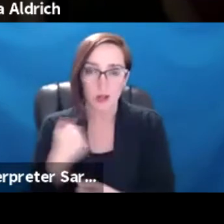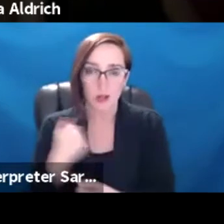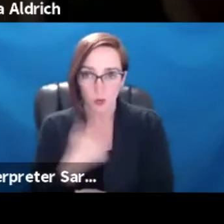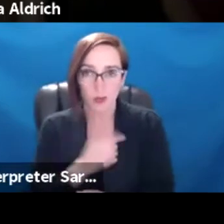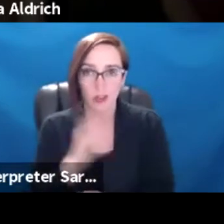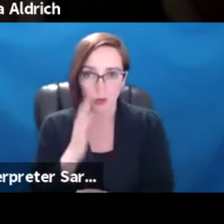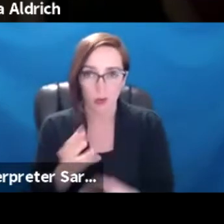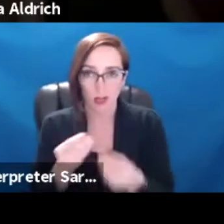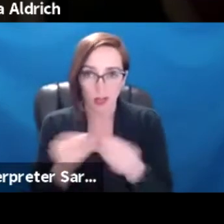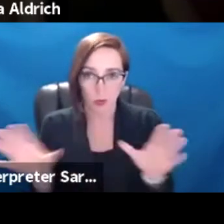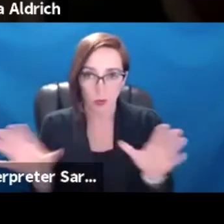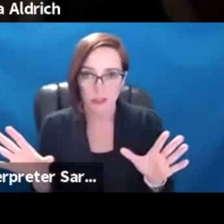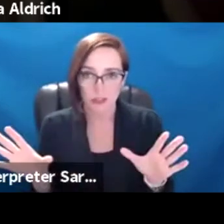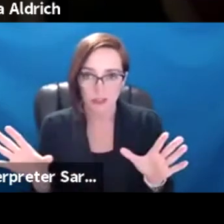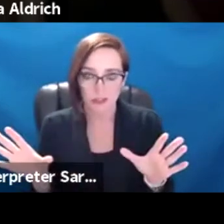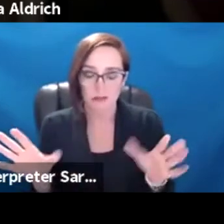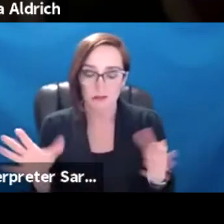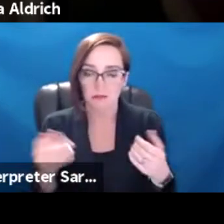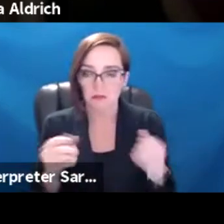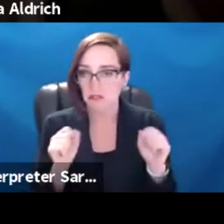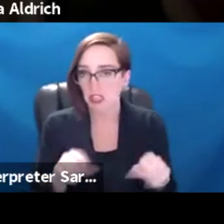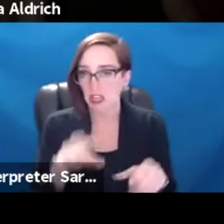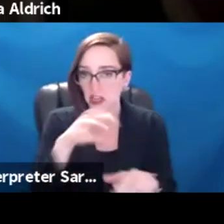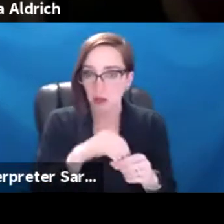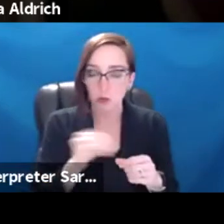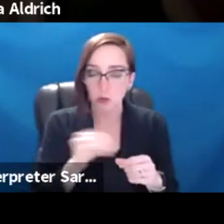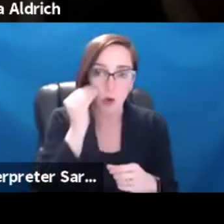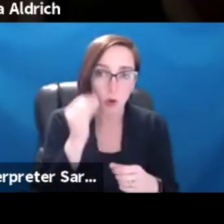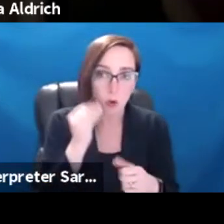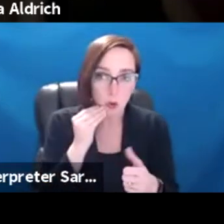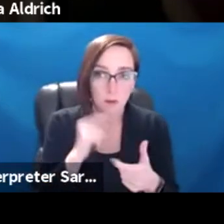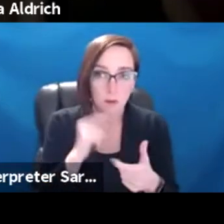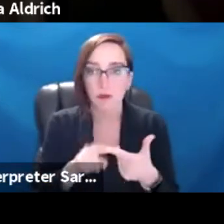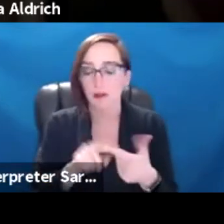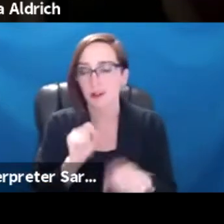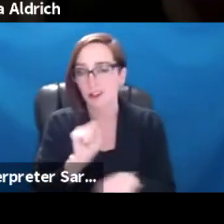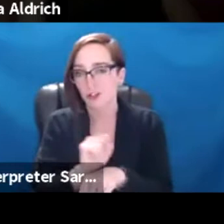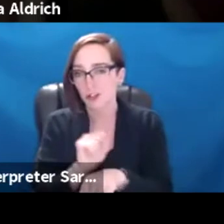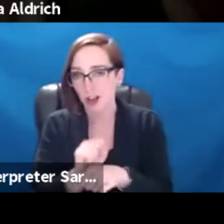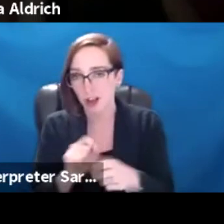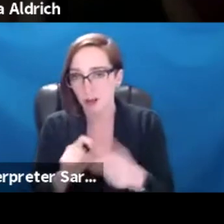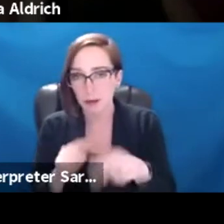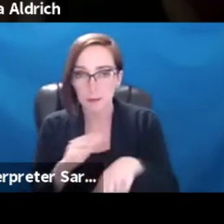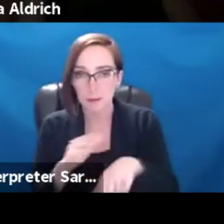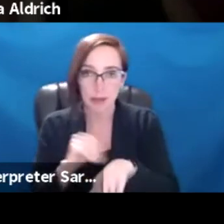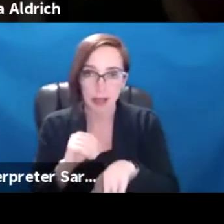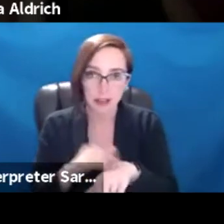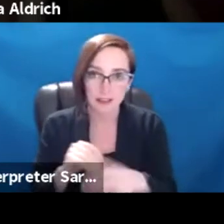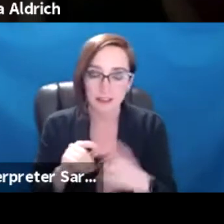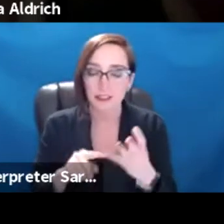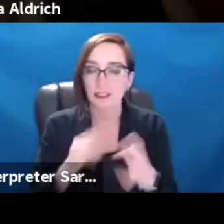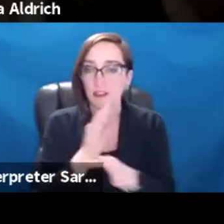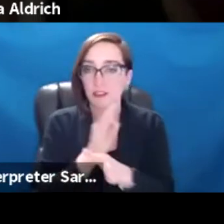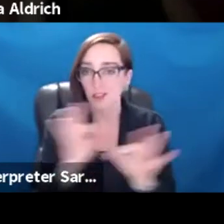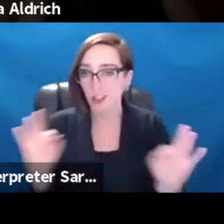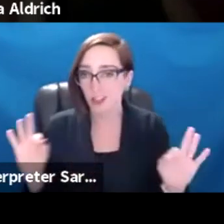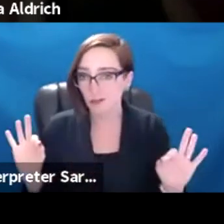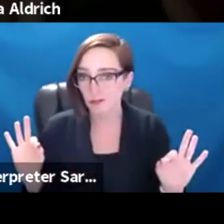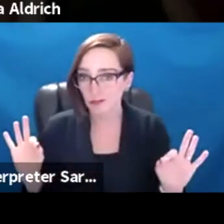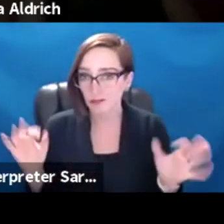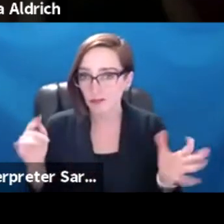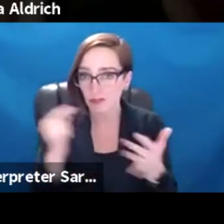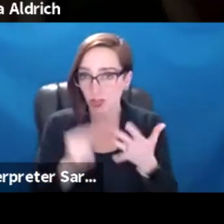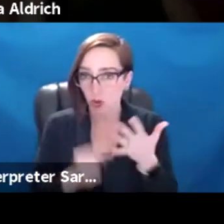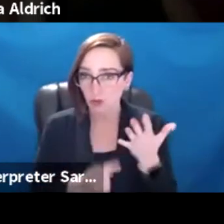Whether that's a home, a job, a pet, a house, our freedom. Whatever it